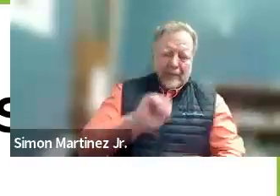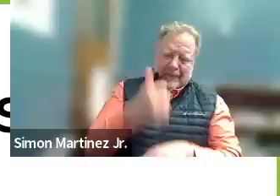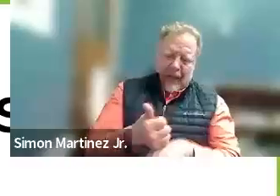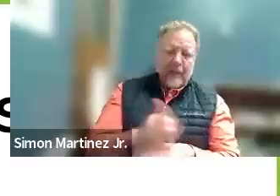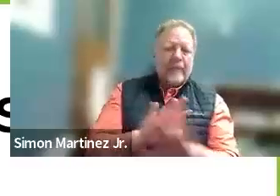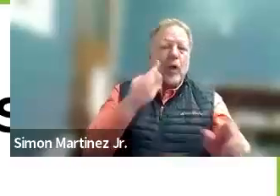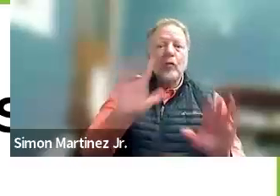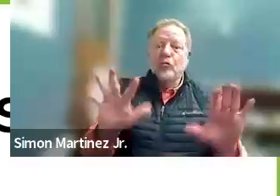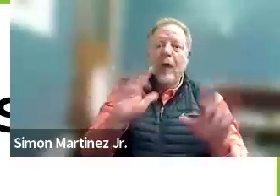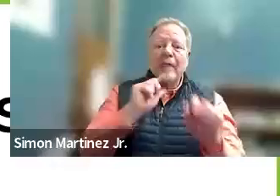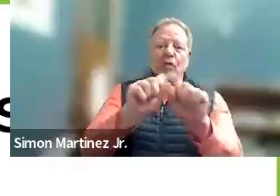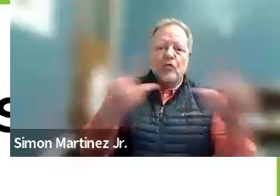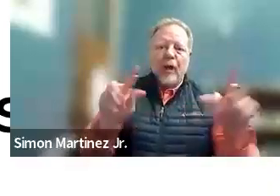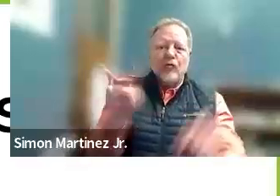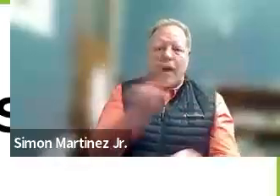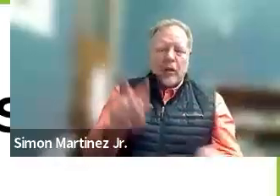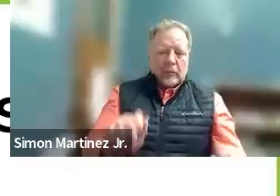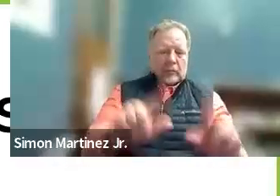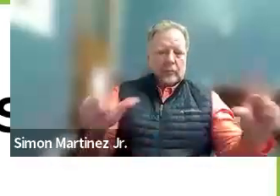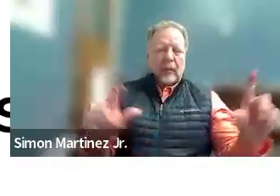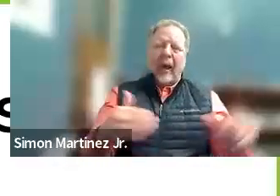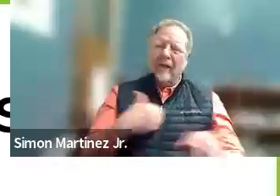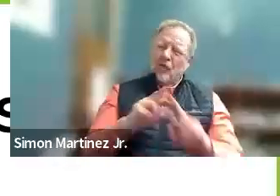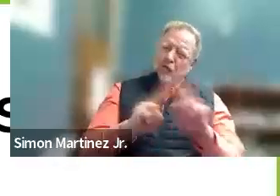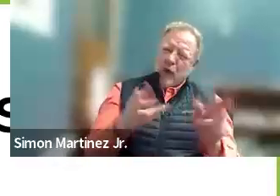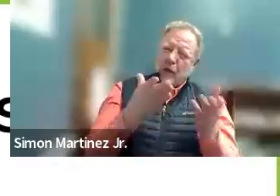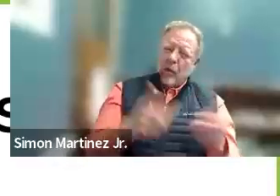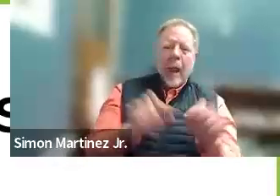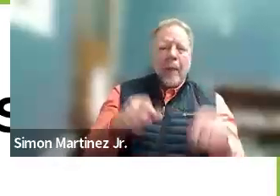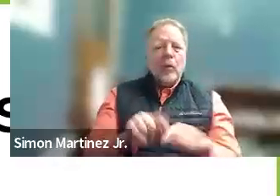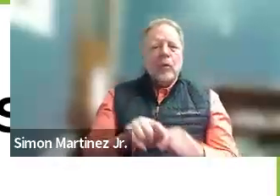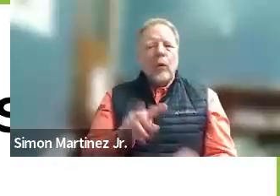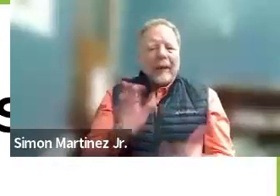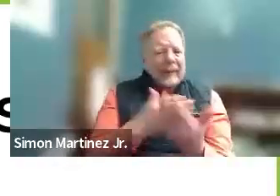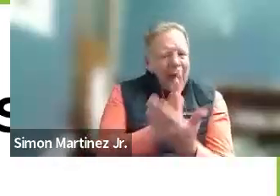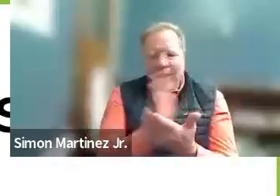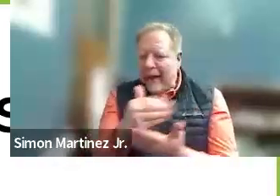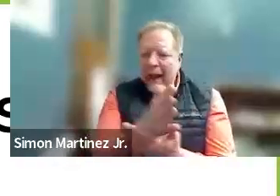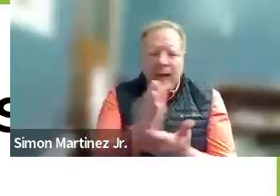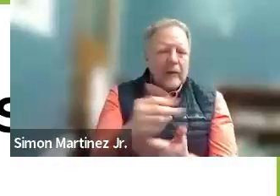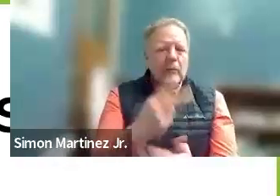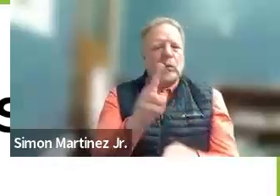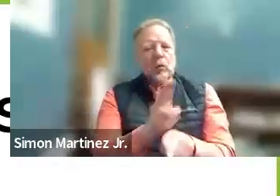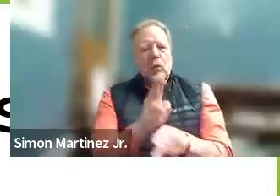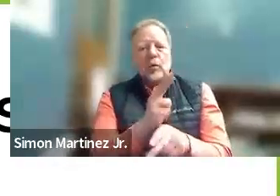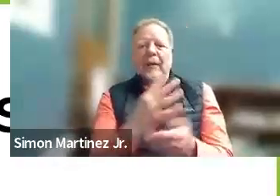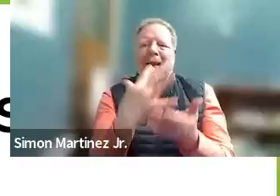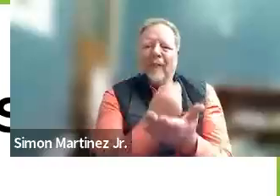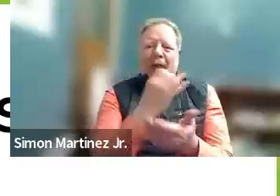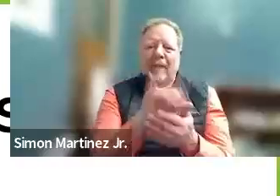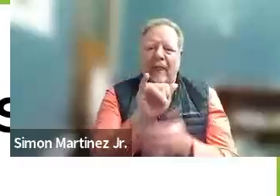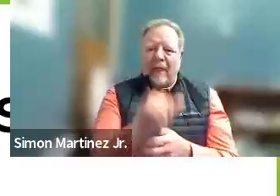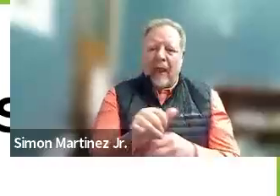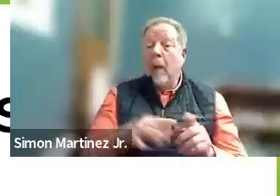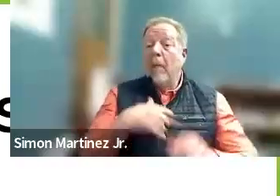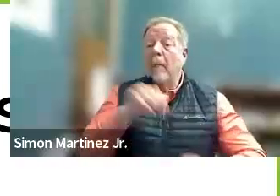screen reader compatible, right? Is made to be able to be navigated by a screen reader. But there